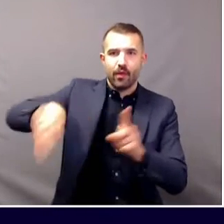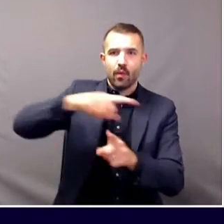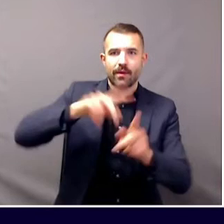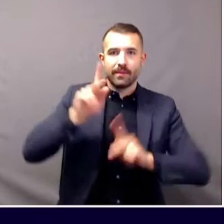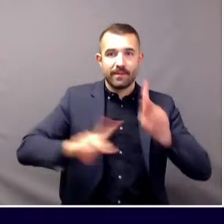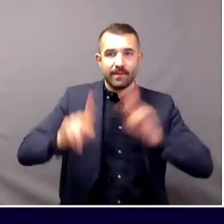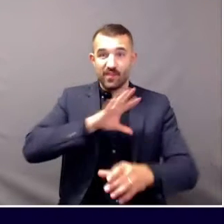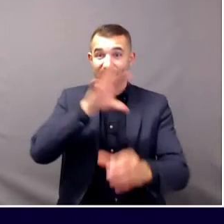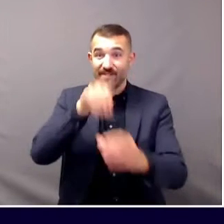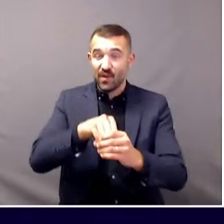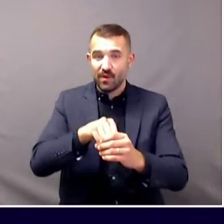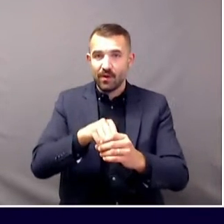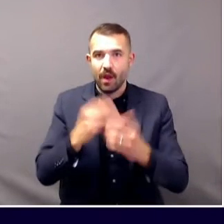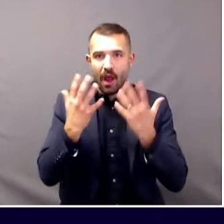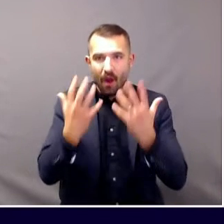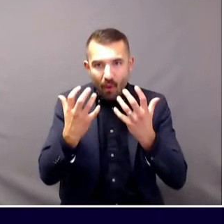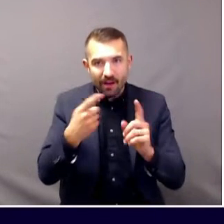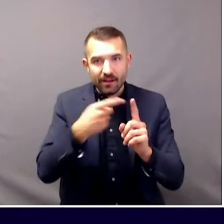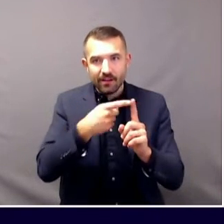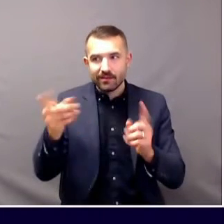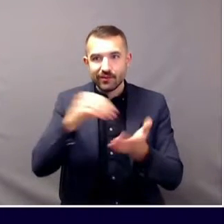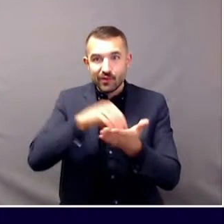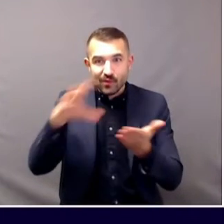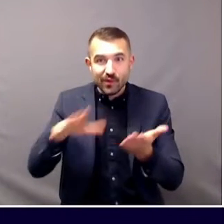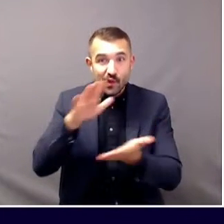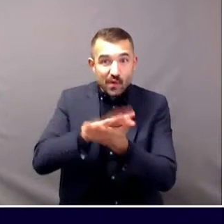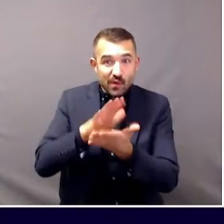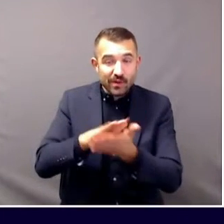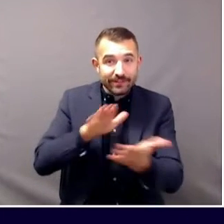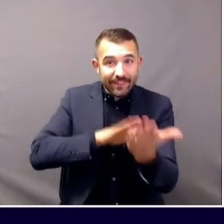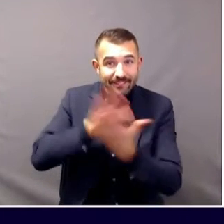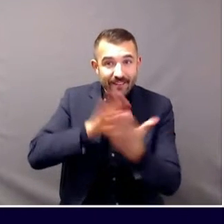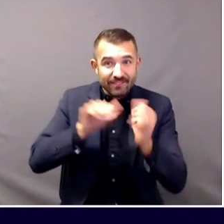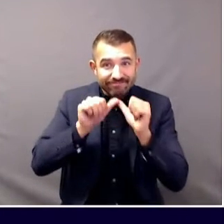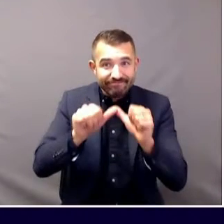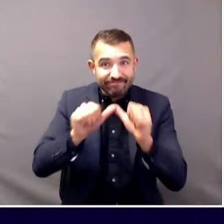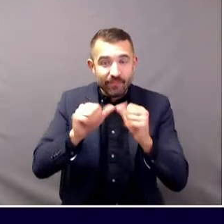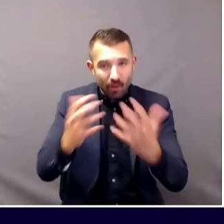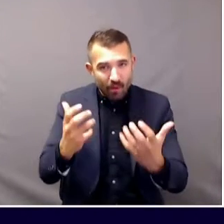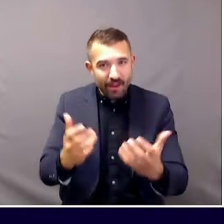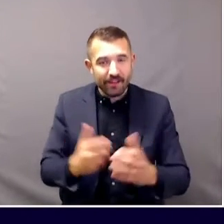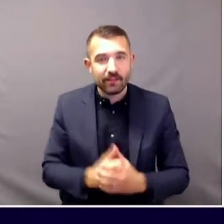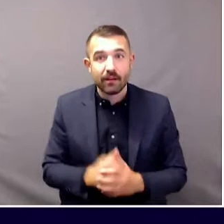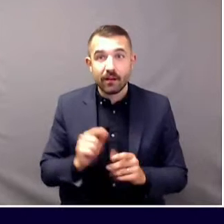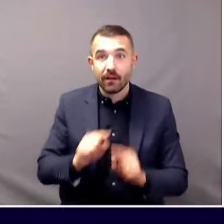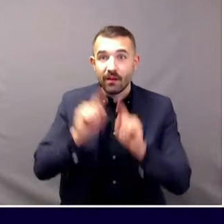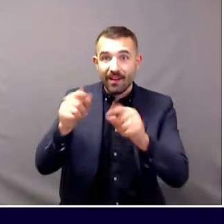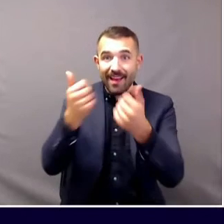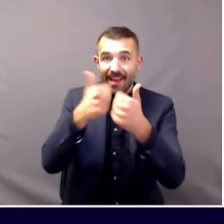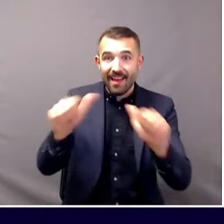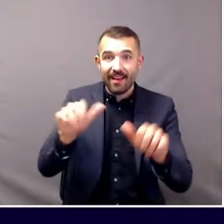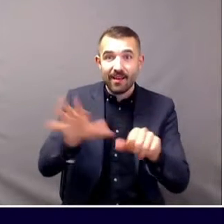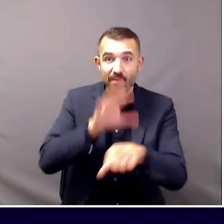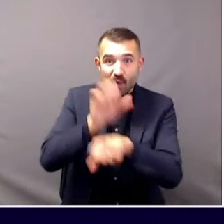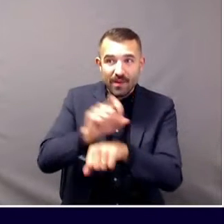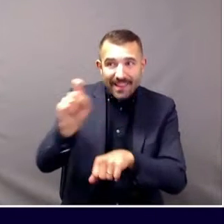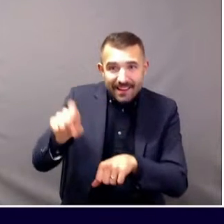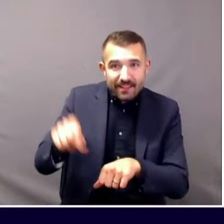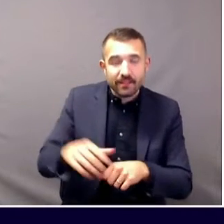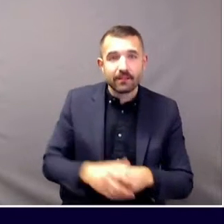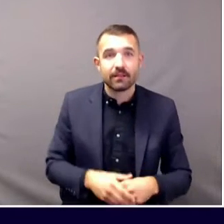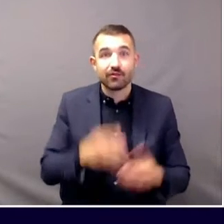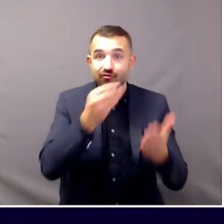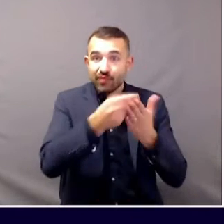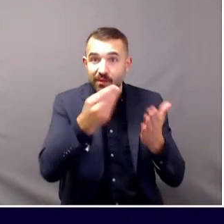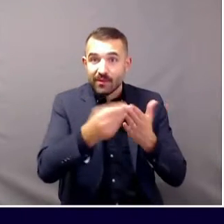schools, people able to go to work, people getting the services that they need, while recognizing that we may have to do more or different to protect the public